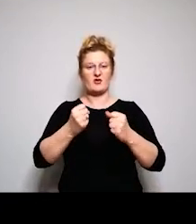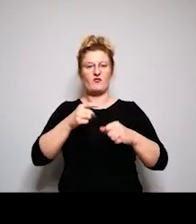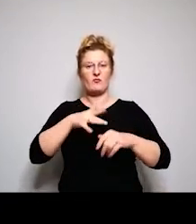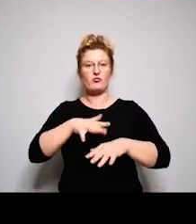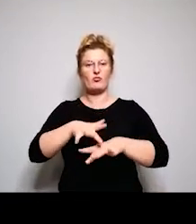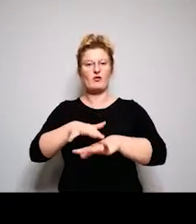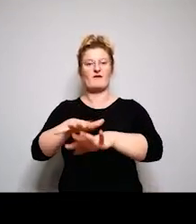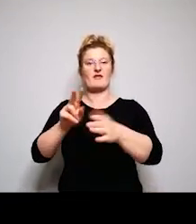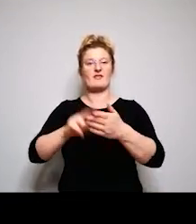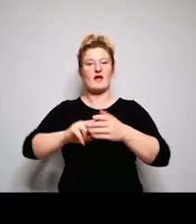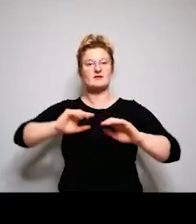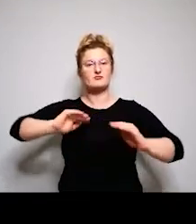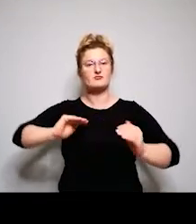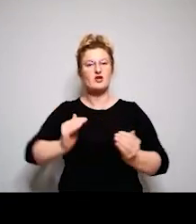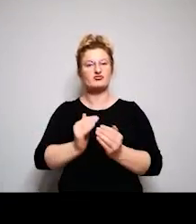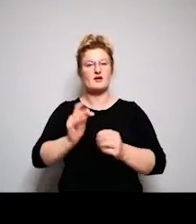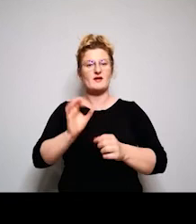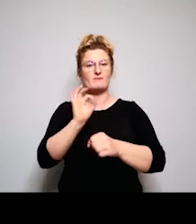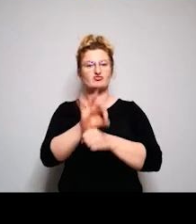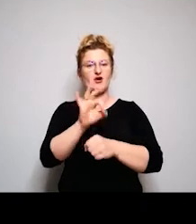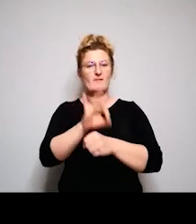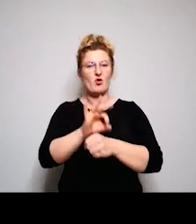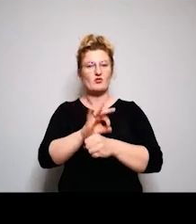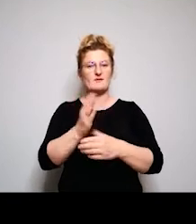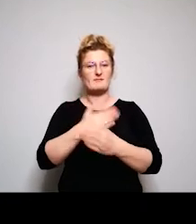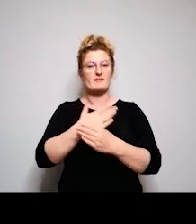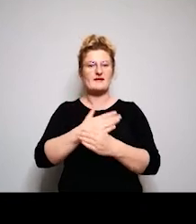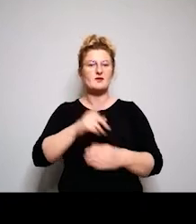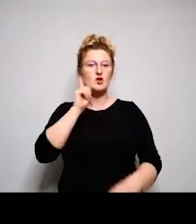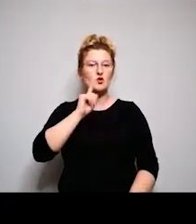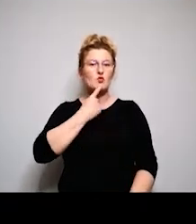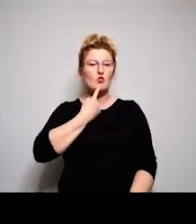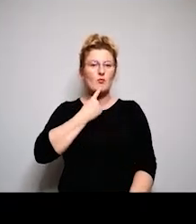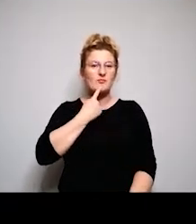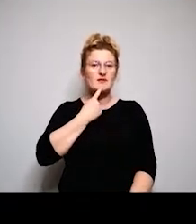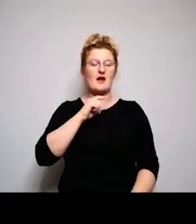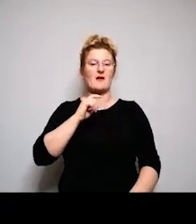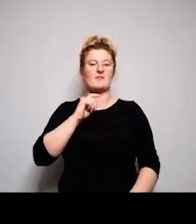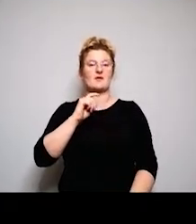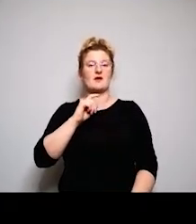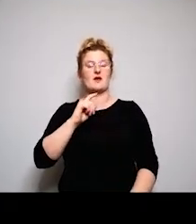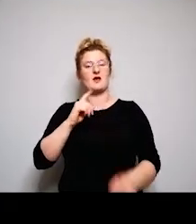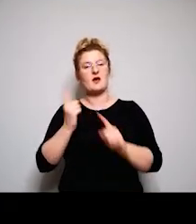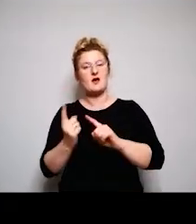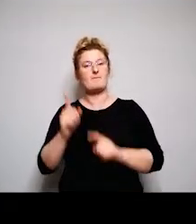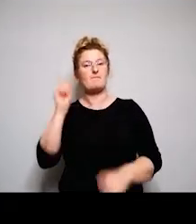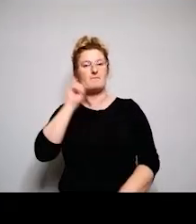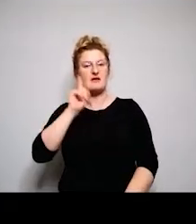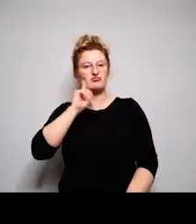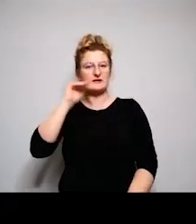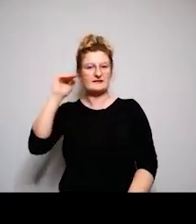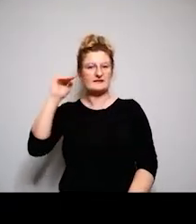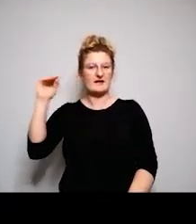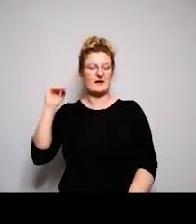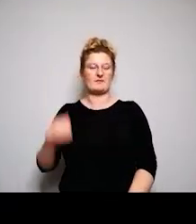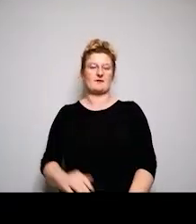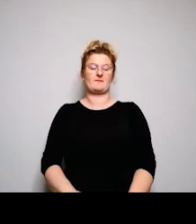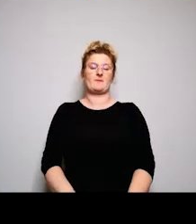okay, great. Well, I'll come first of all to the metrics. That's for me